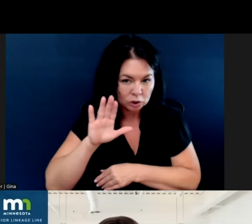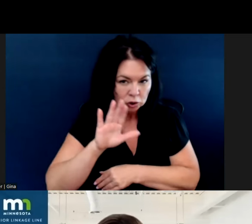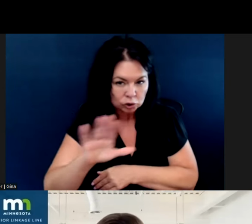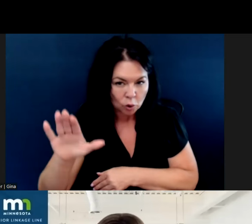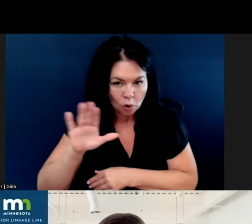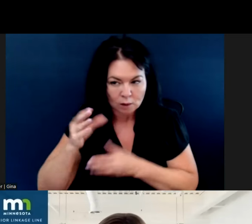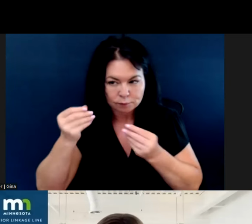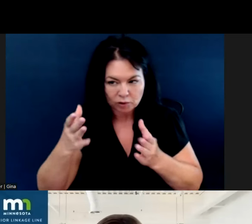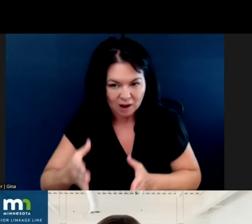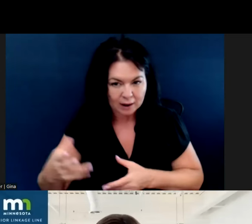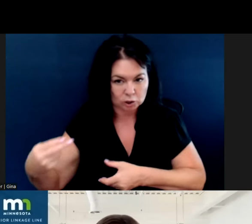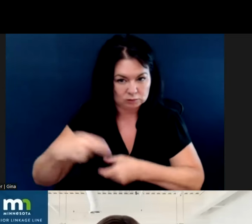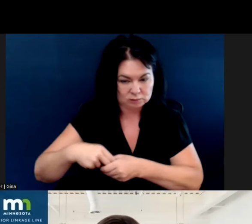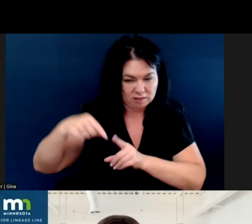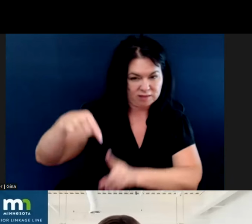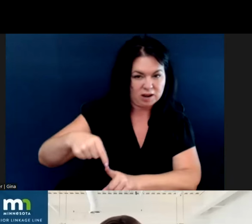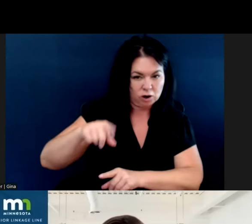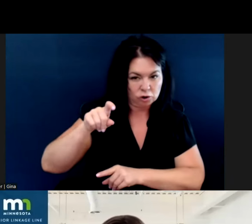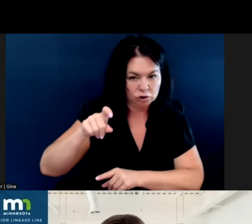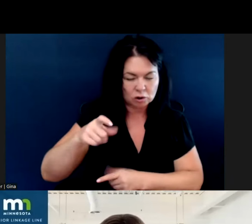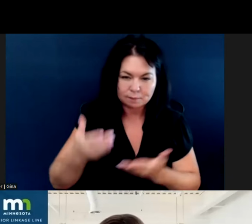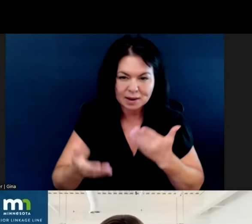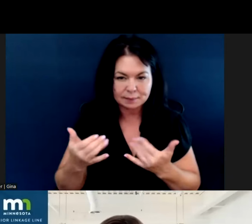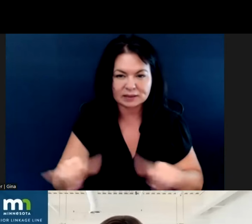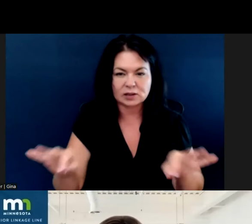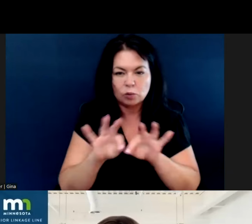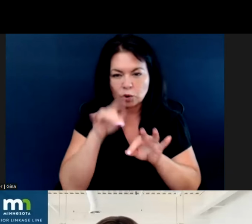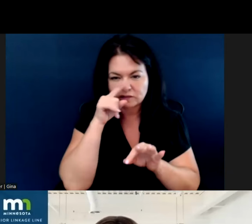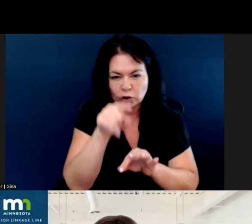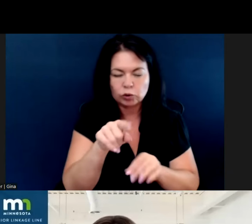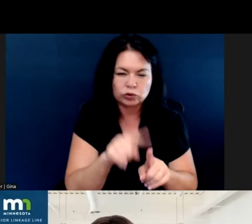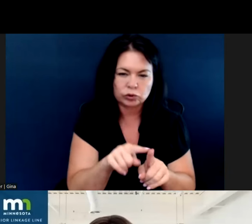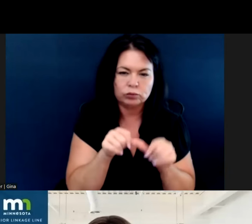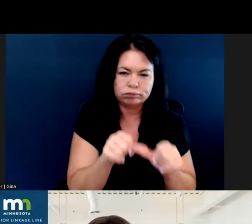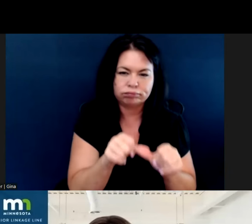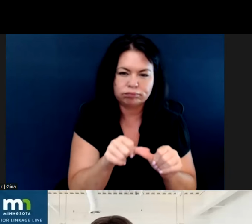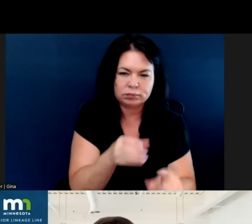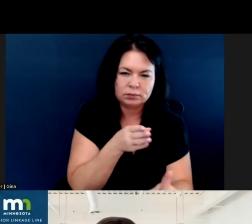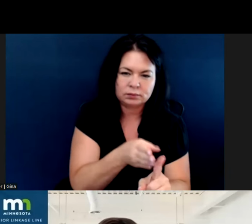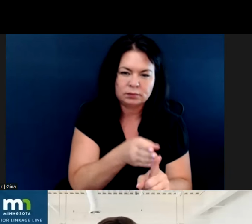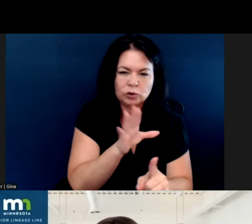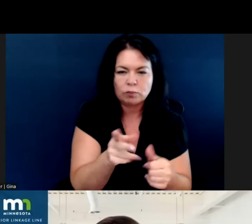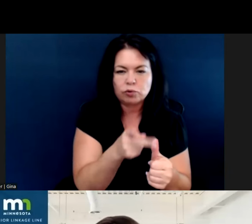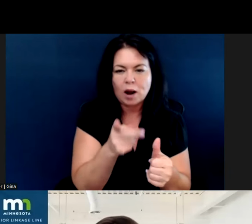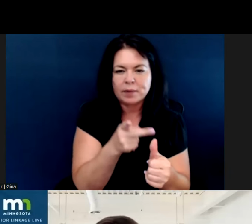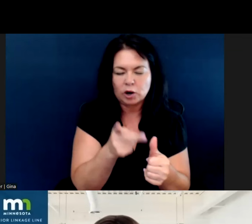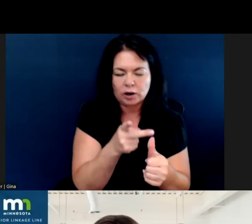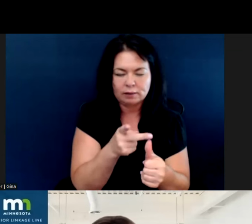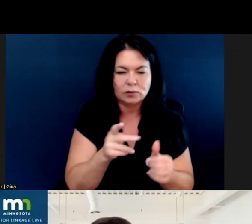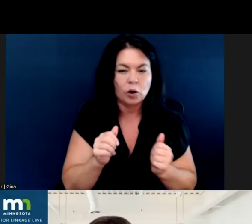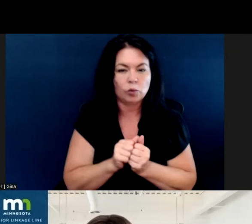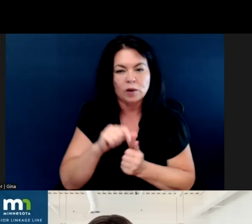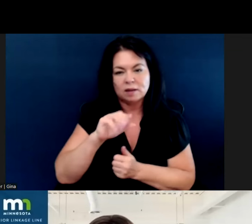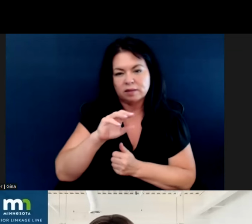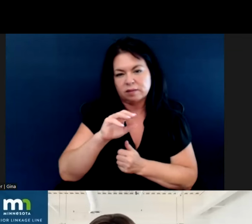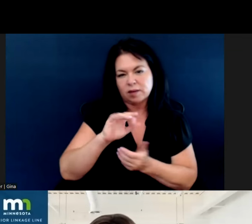for you to continue to see your primary care provider. With a Medicare Advantage plan, you usually have to stick within